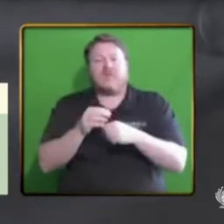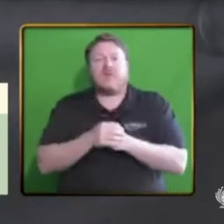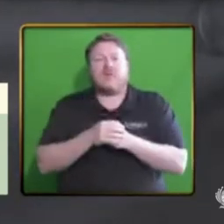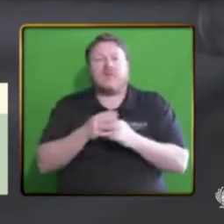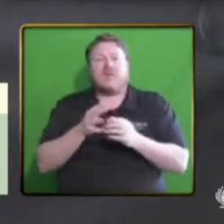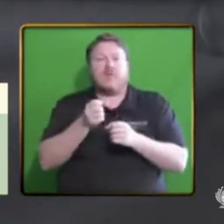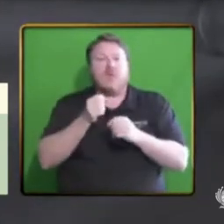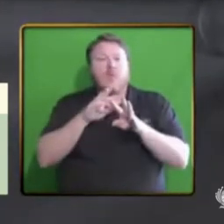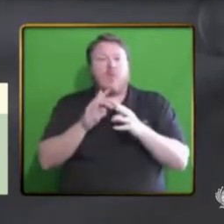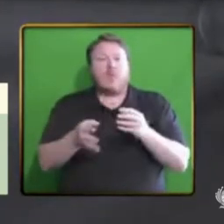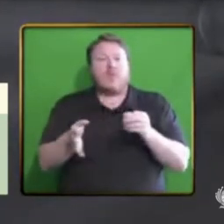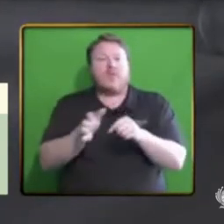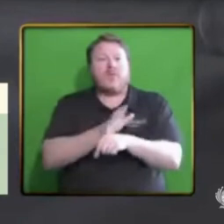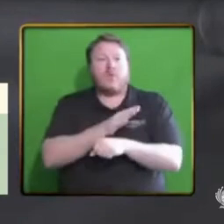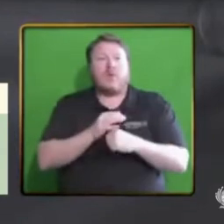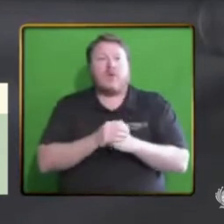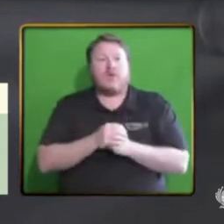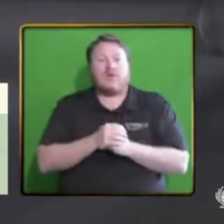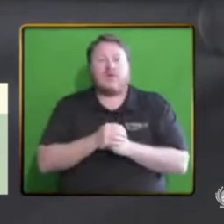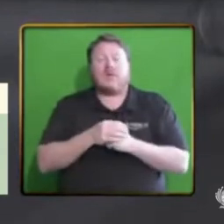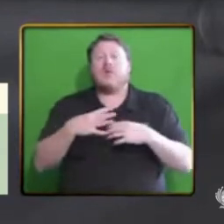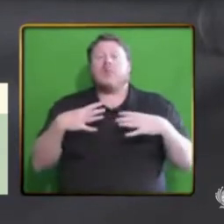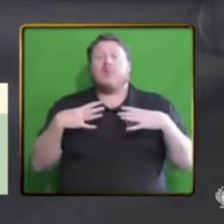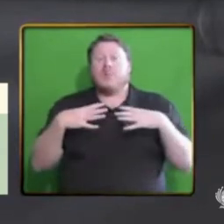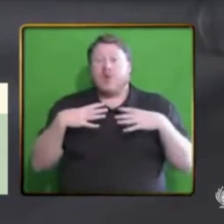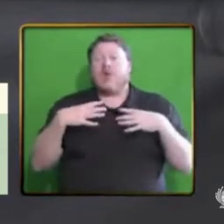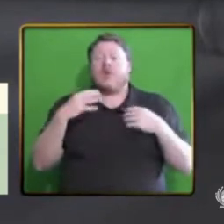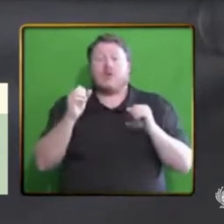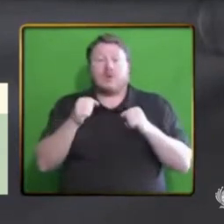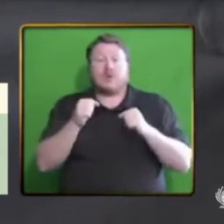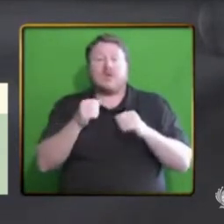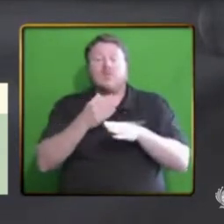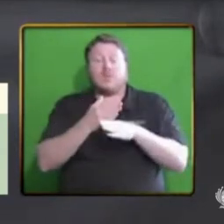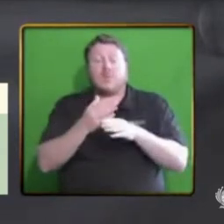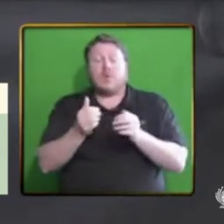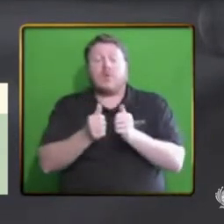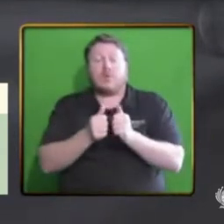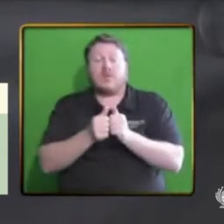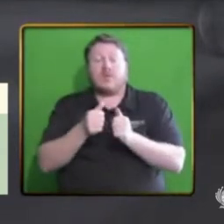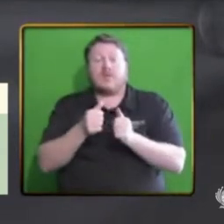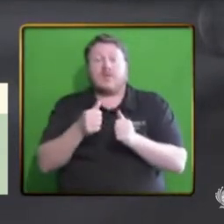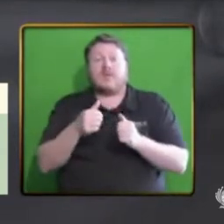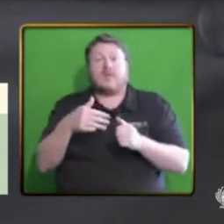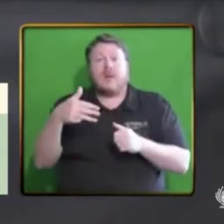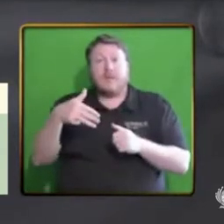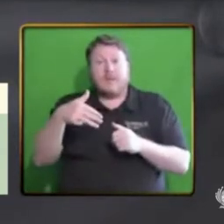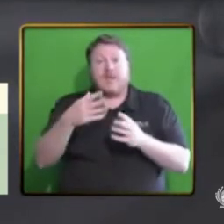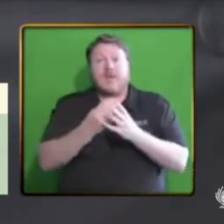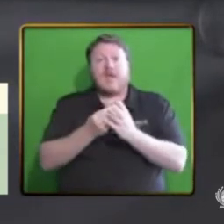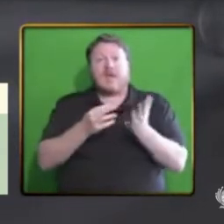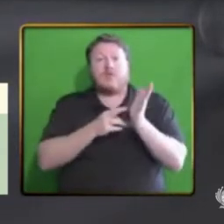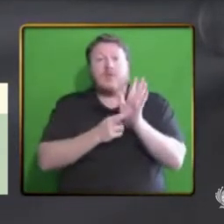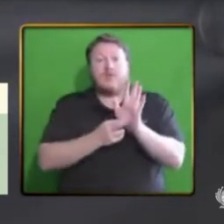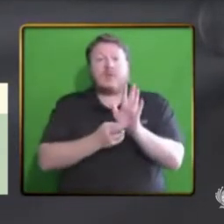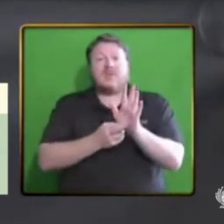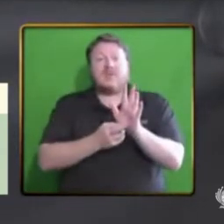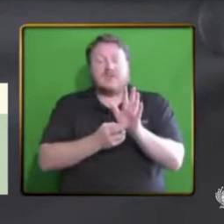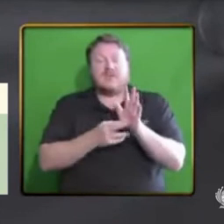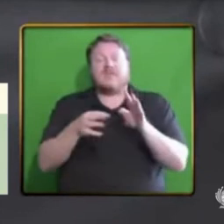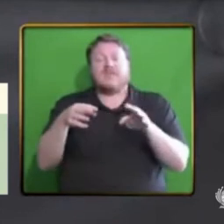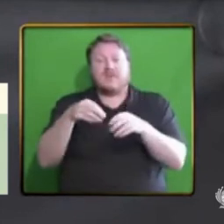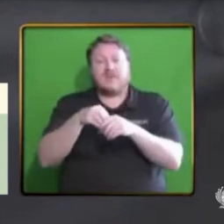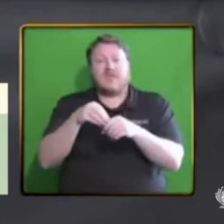the world. We were proud, yes, to work alongside Namibia, and our representatives were closely involved in the